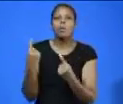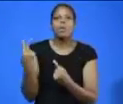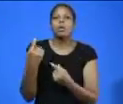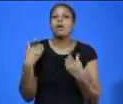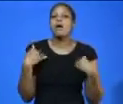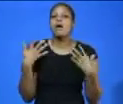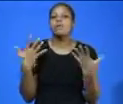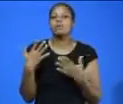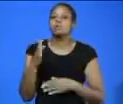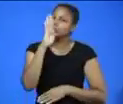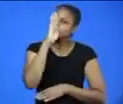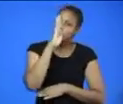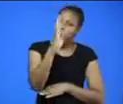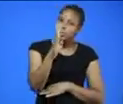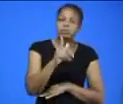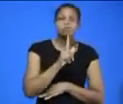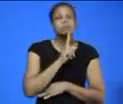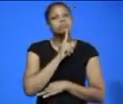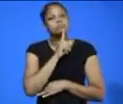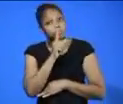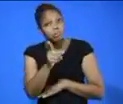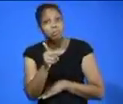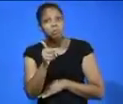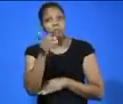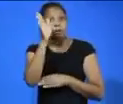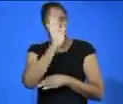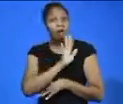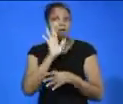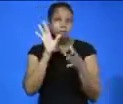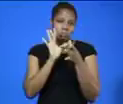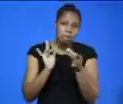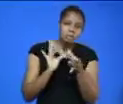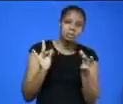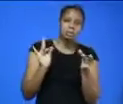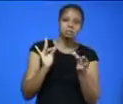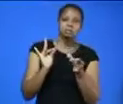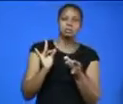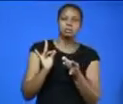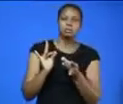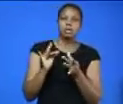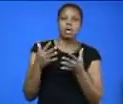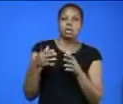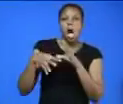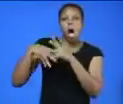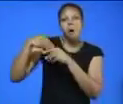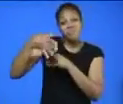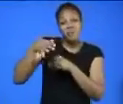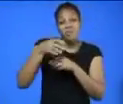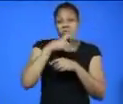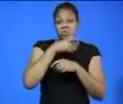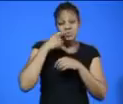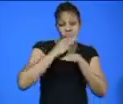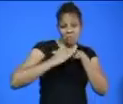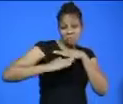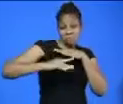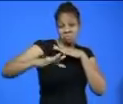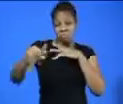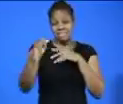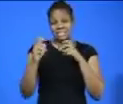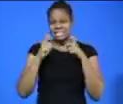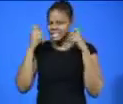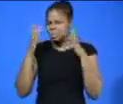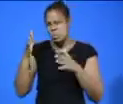a straightforward, thus said the Lord God. And even out in the wilderness, sinners